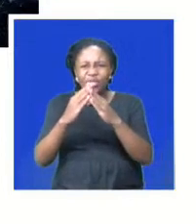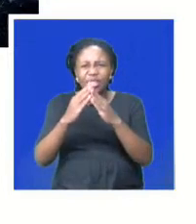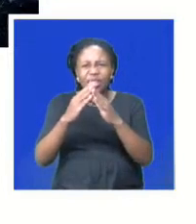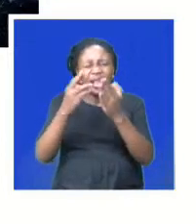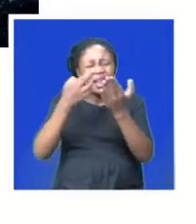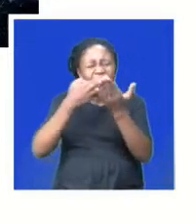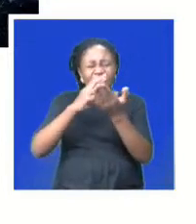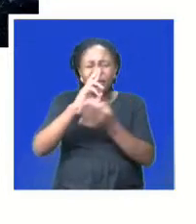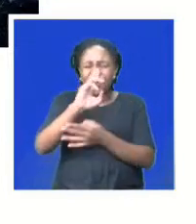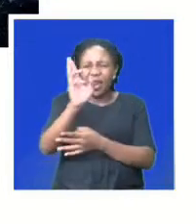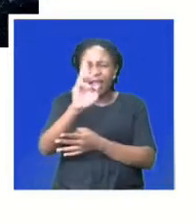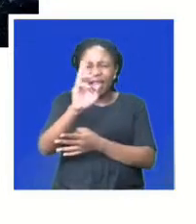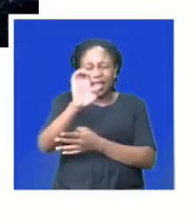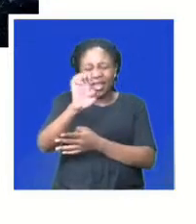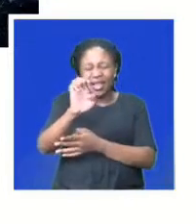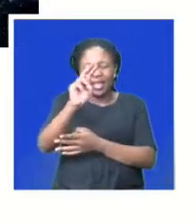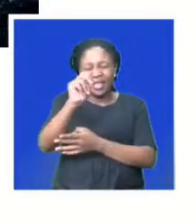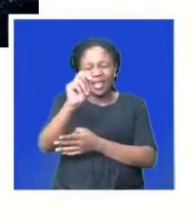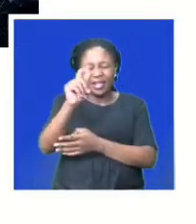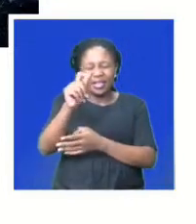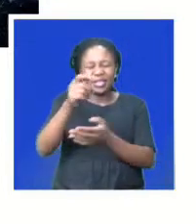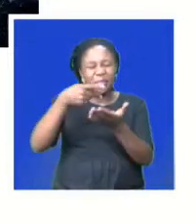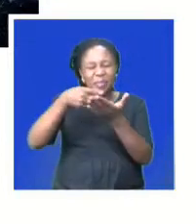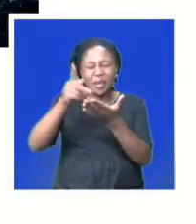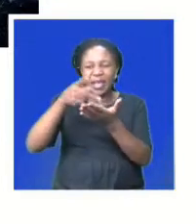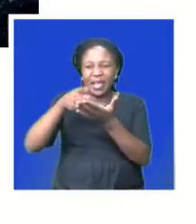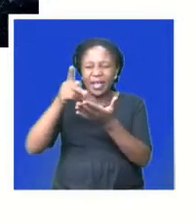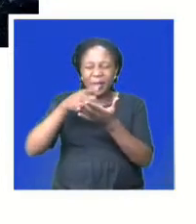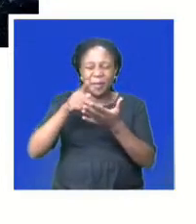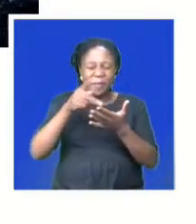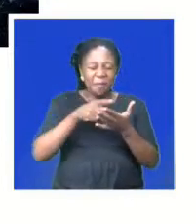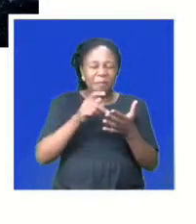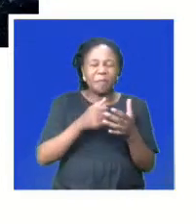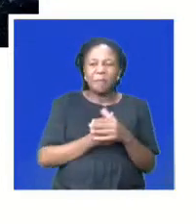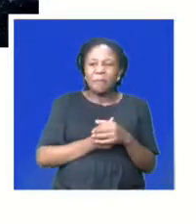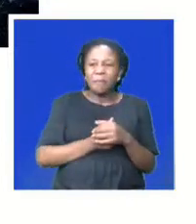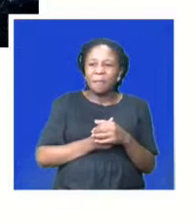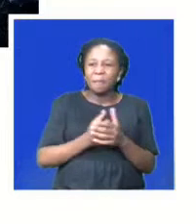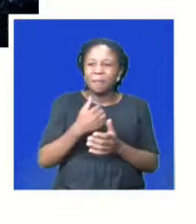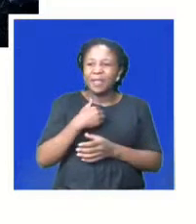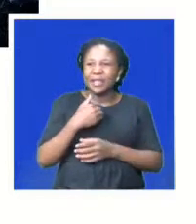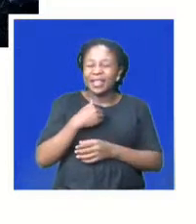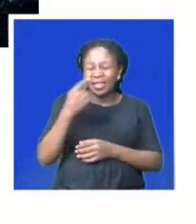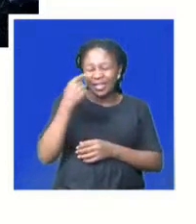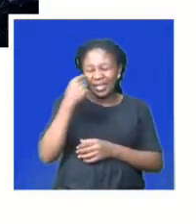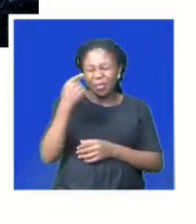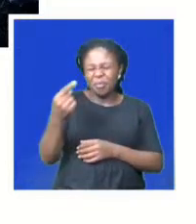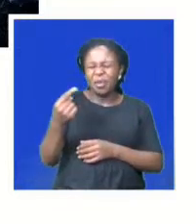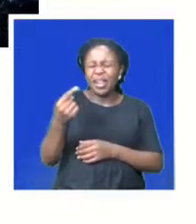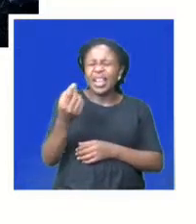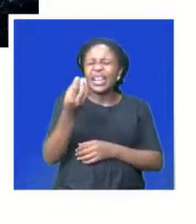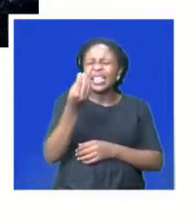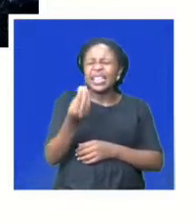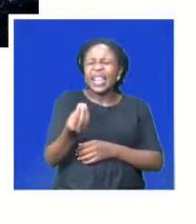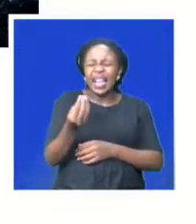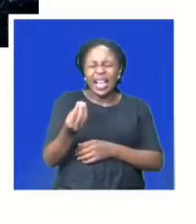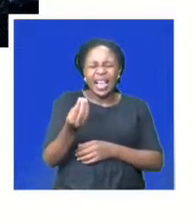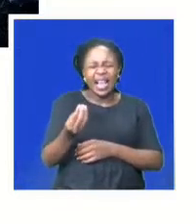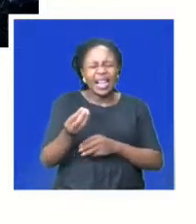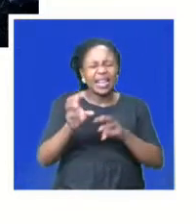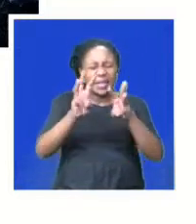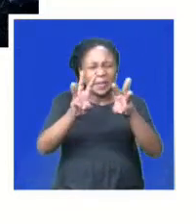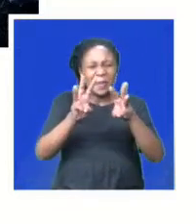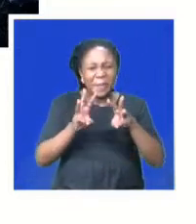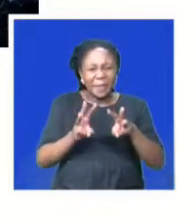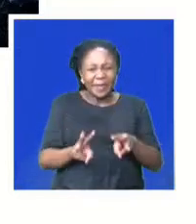rented flats. You see in this picture, there are too many houses in a small space, in a small